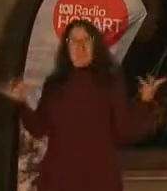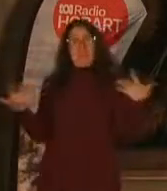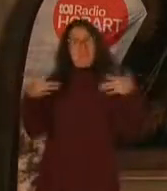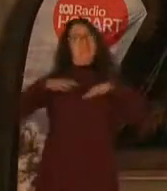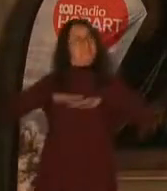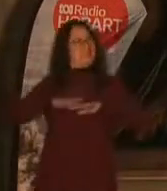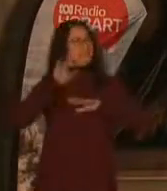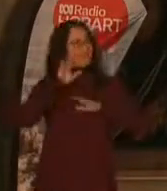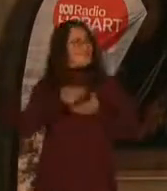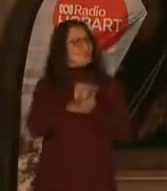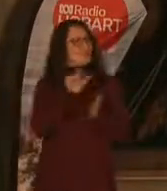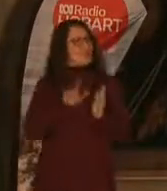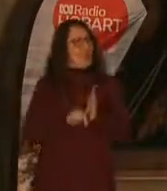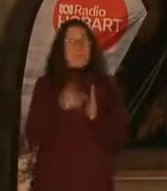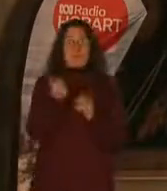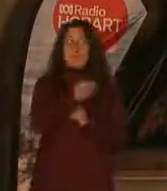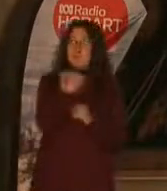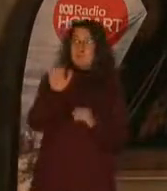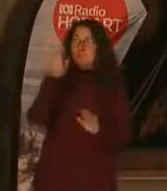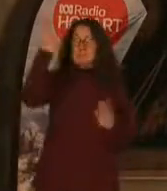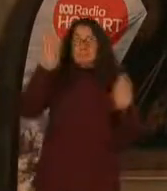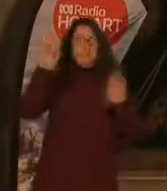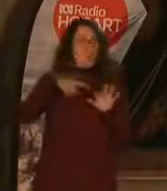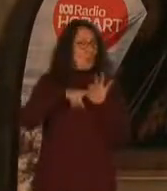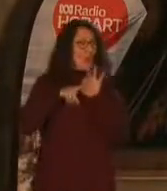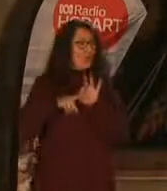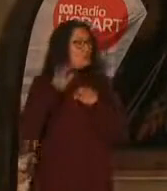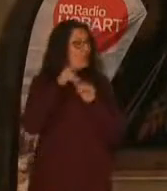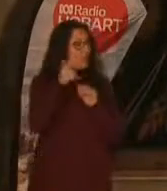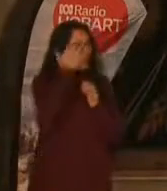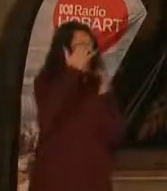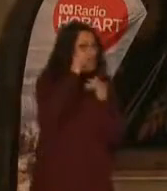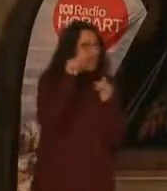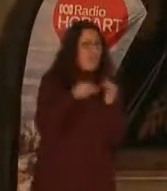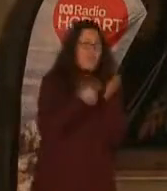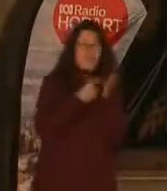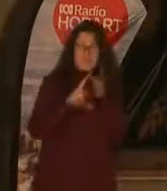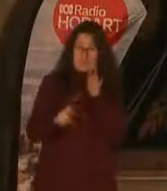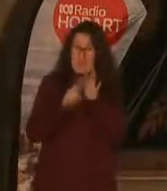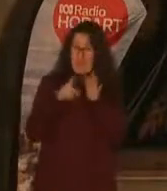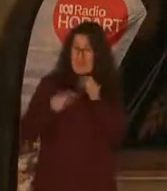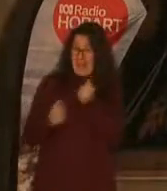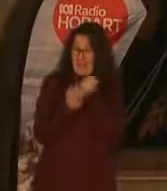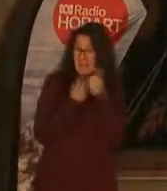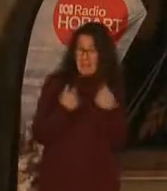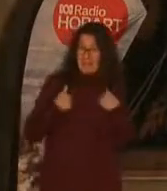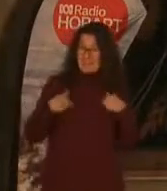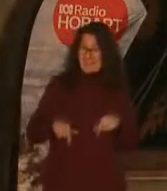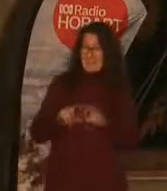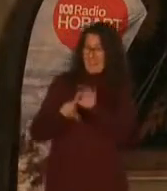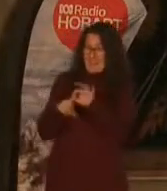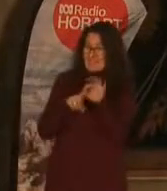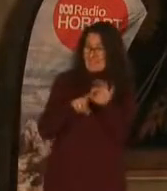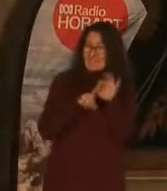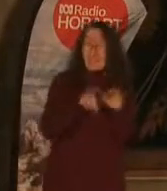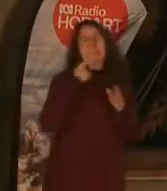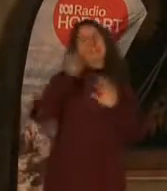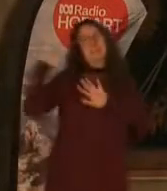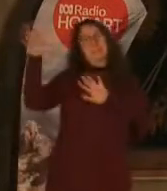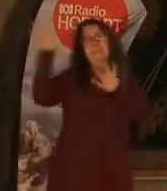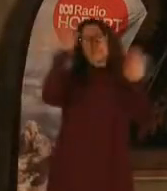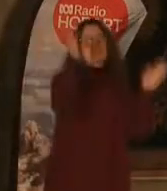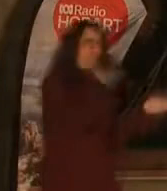people haven't considered before or something like that. Rick, did you want to help me out with this one? Yeah, sure. Nunami, please give the panel a round of applause,